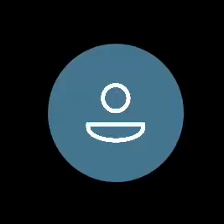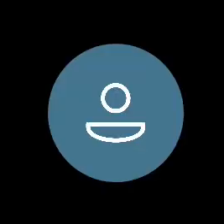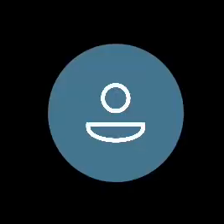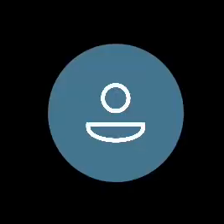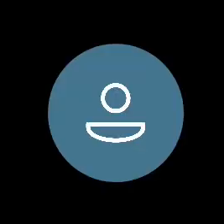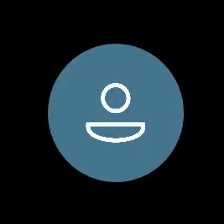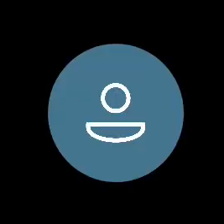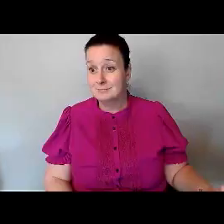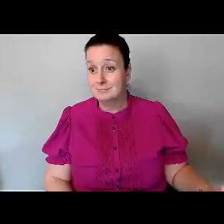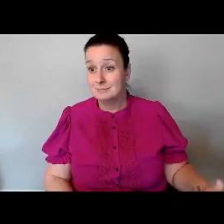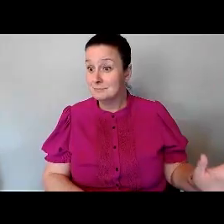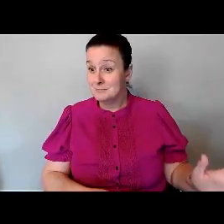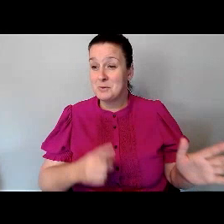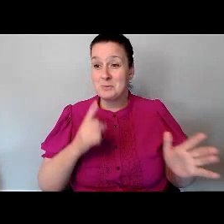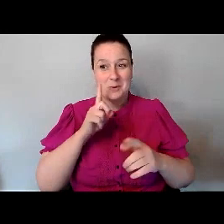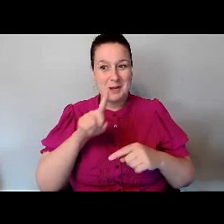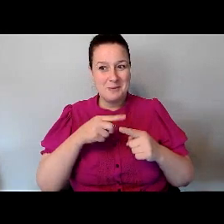relationship with CareerLink?